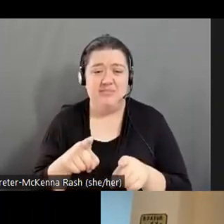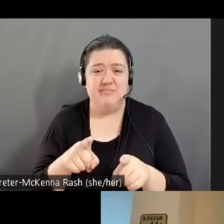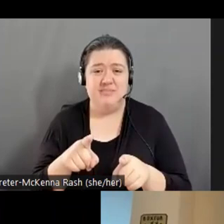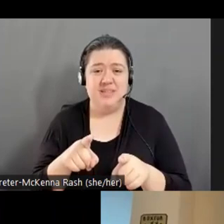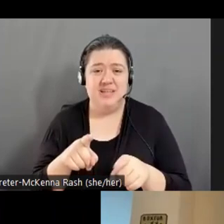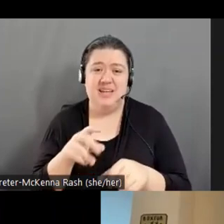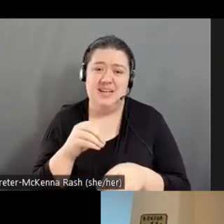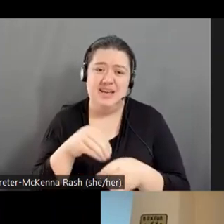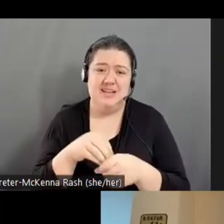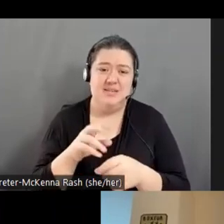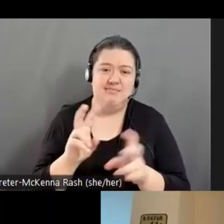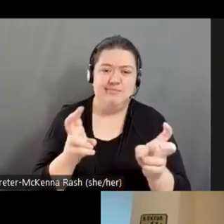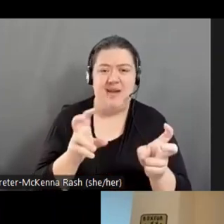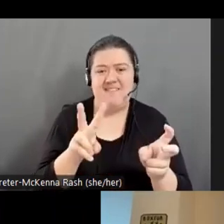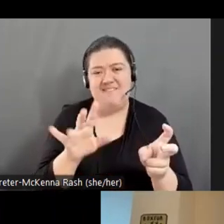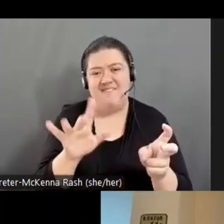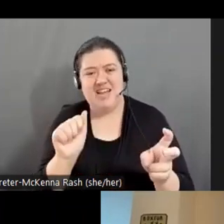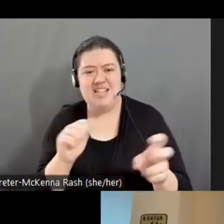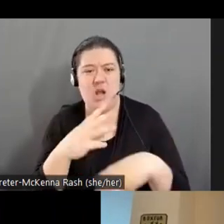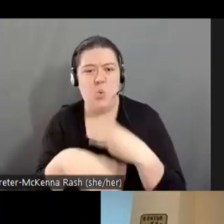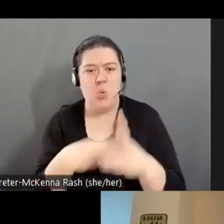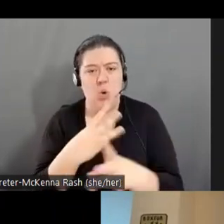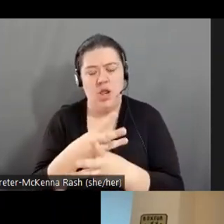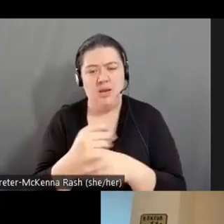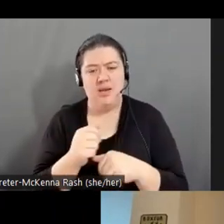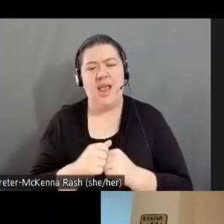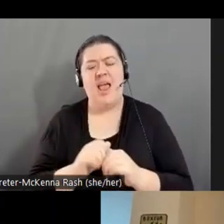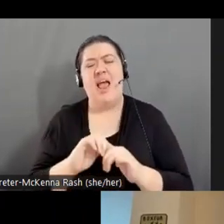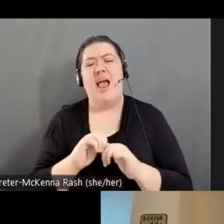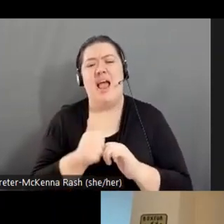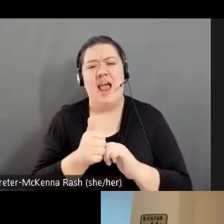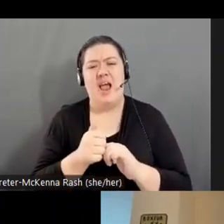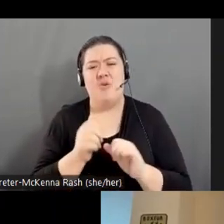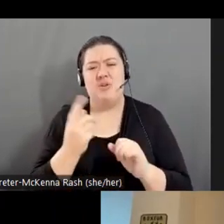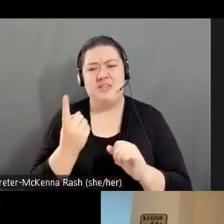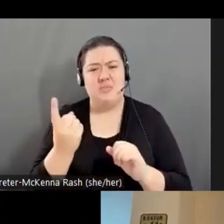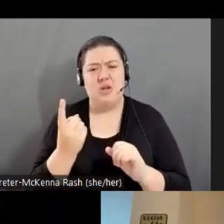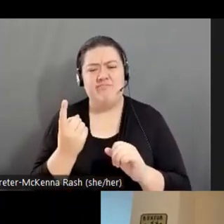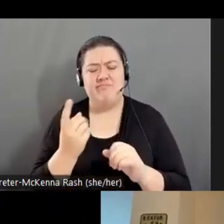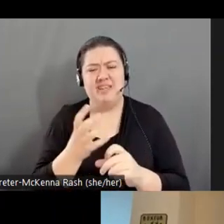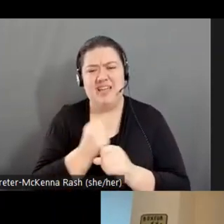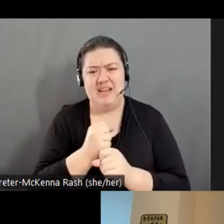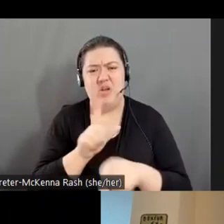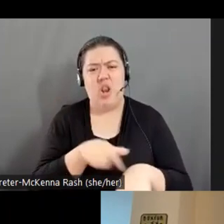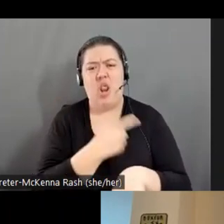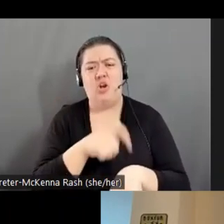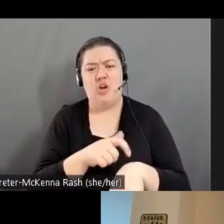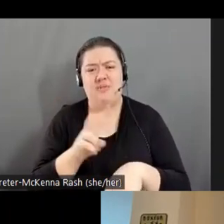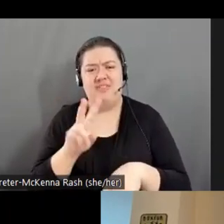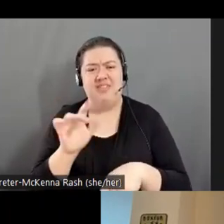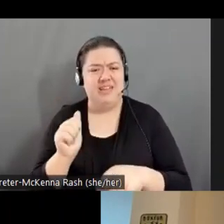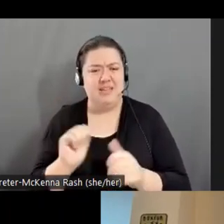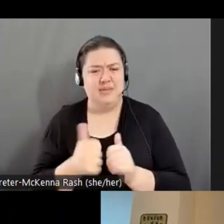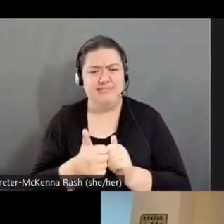kind of visa world about like, so how would one go about getting a long-term visa?